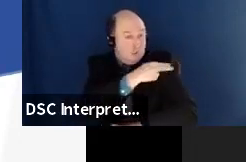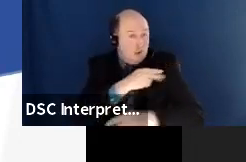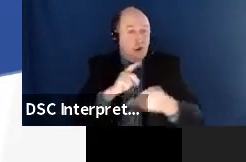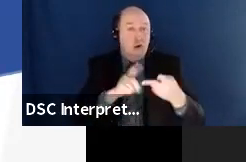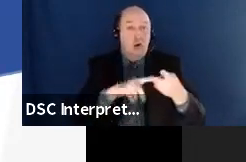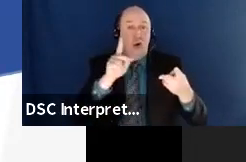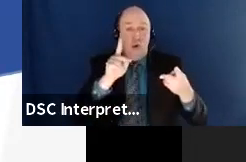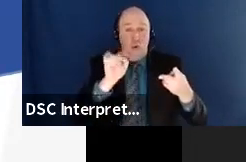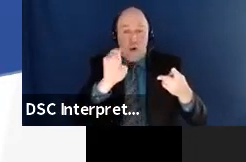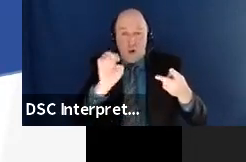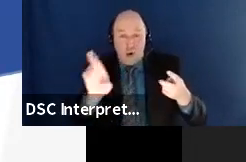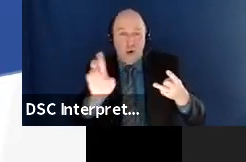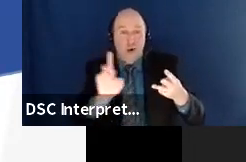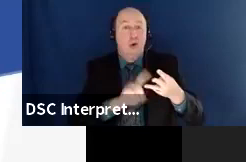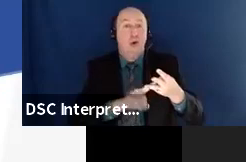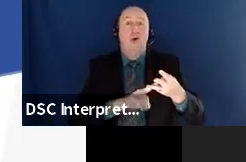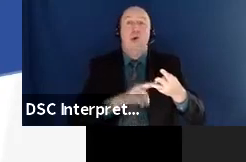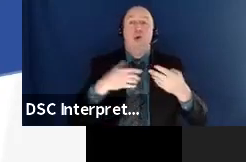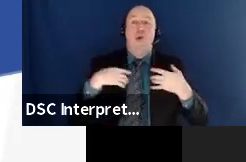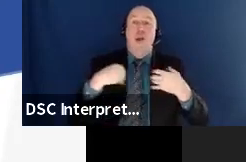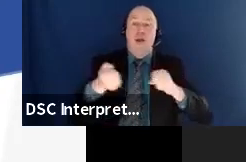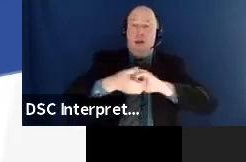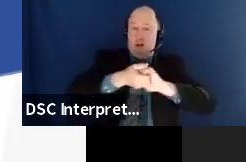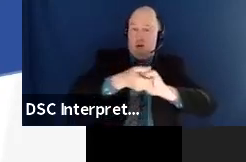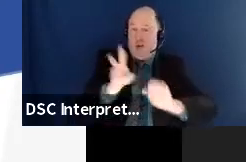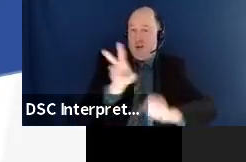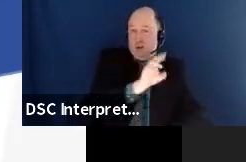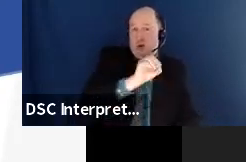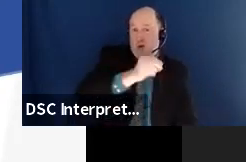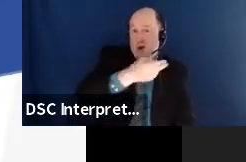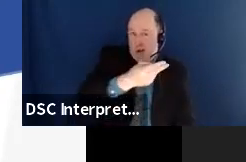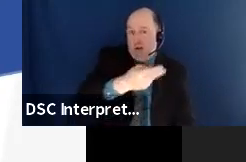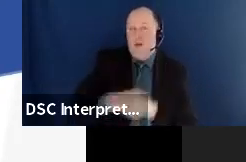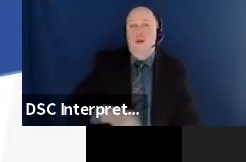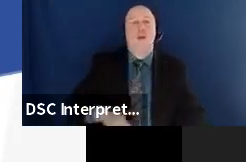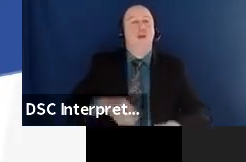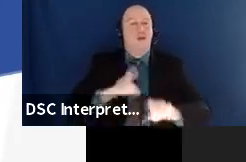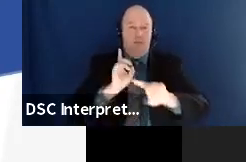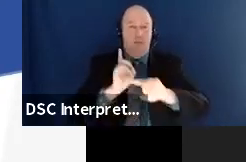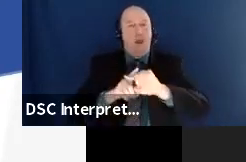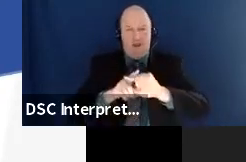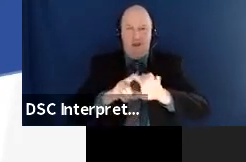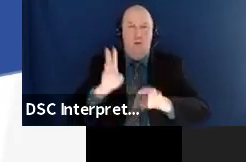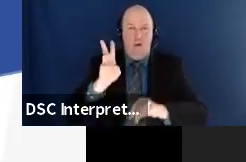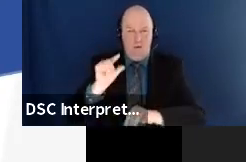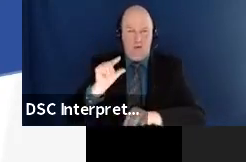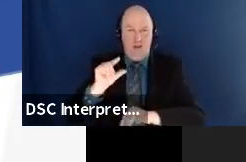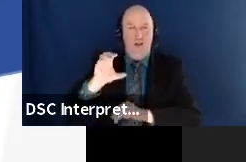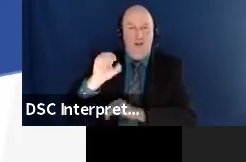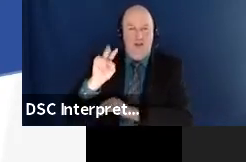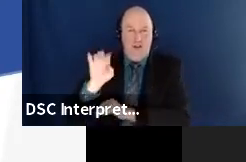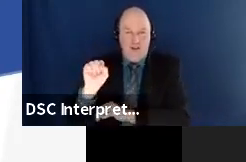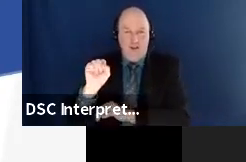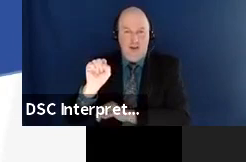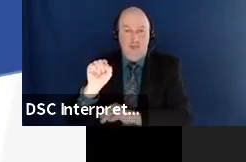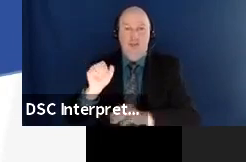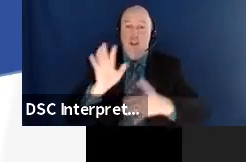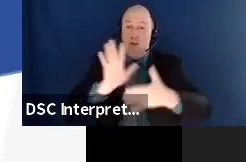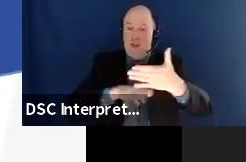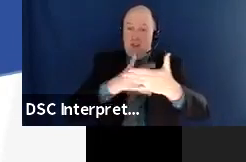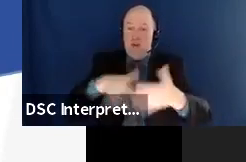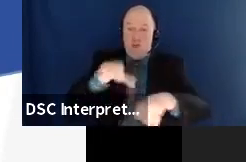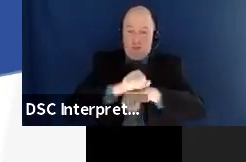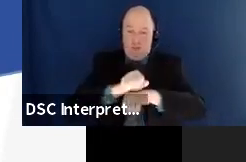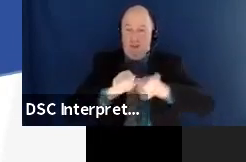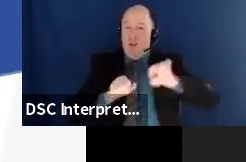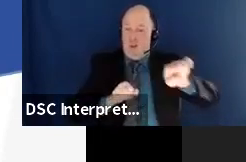and Health Partners of Western Ohio. To schedule appointments, individuals may visit lucascountyhealth.com, call